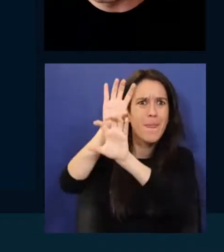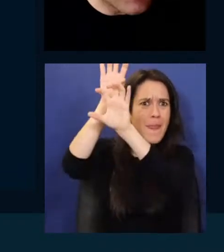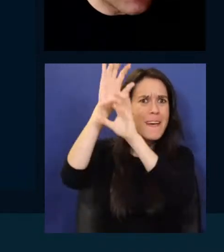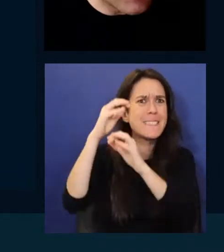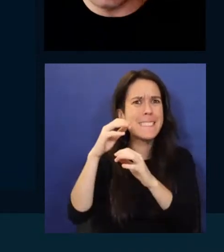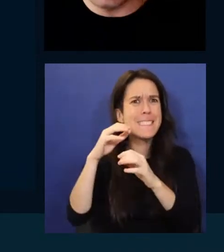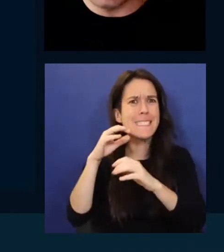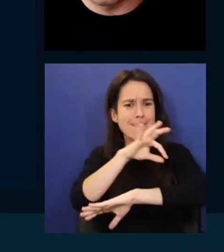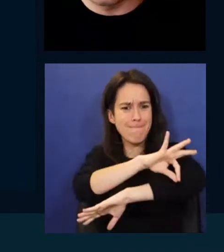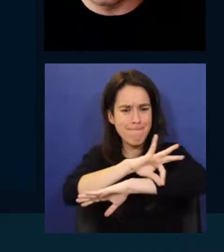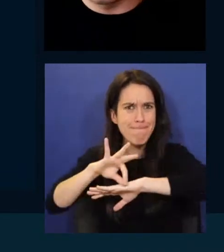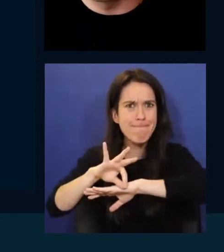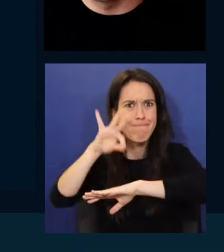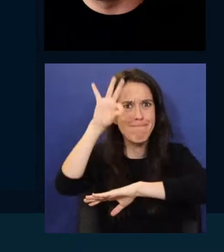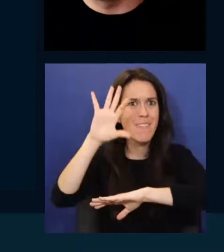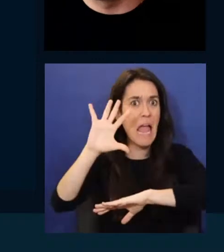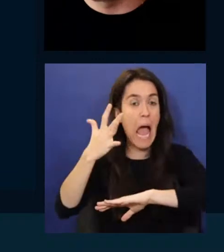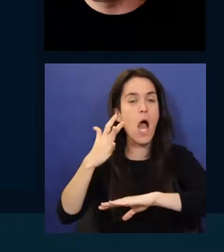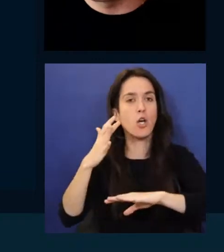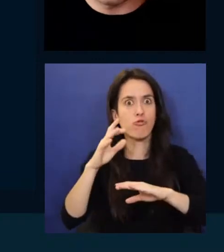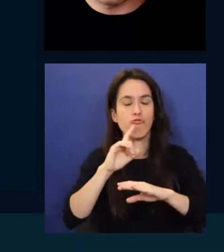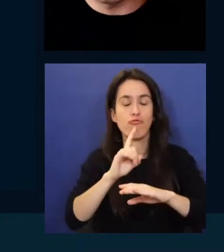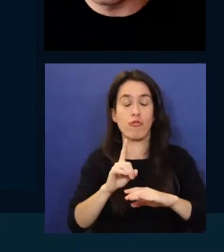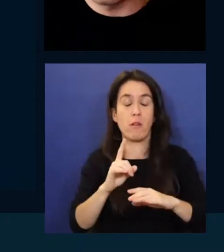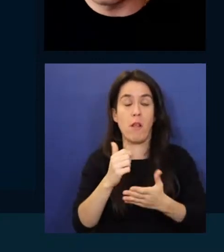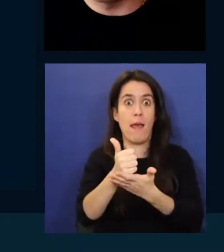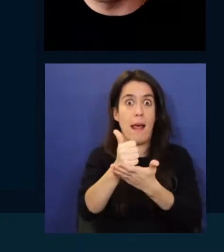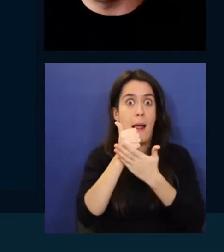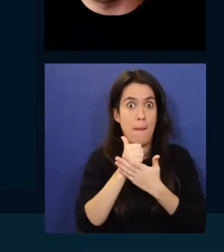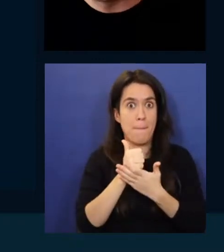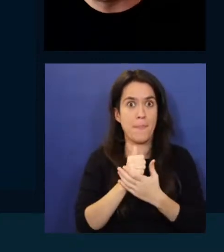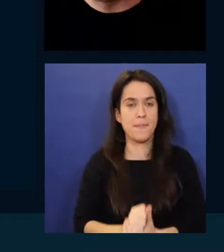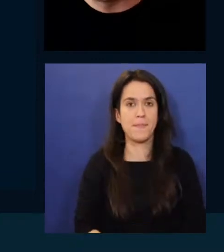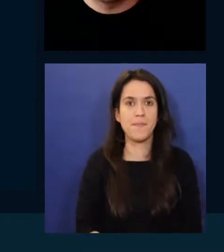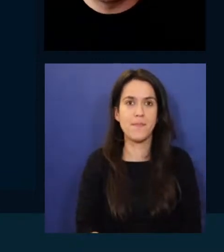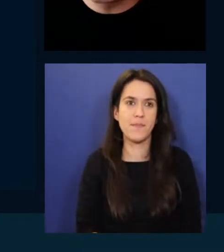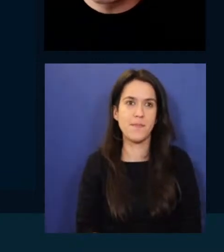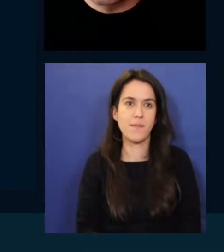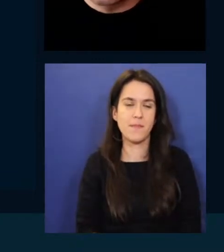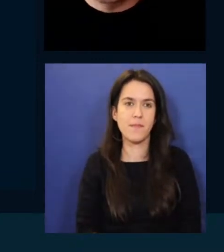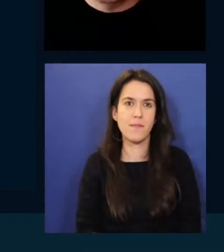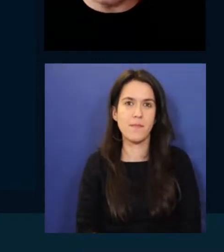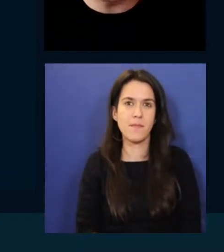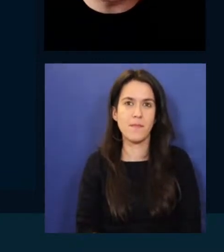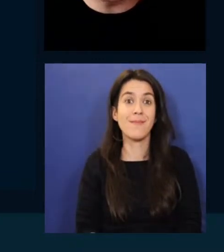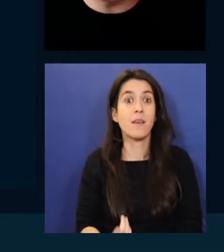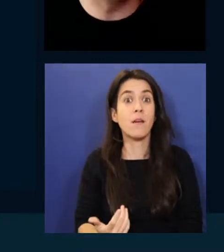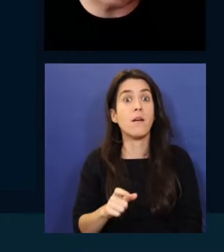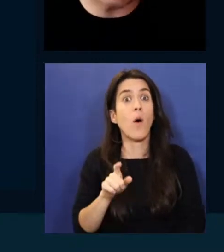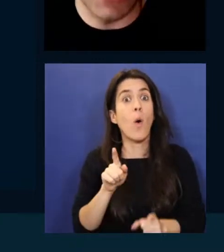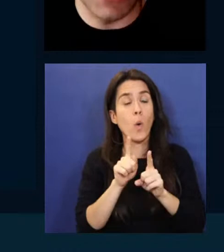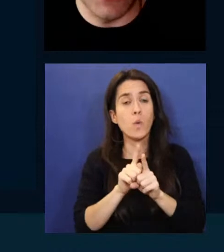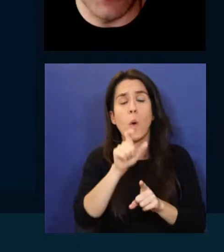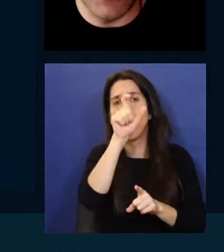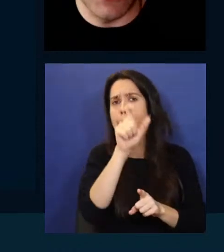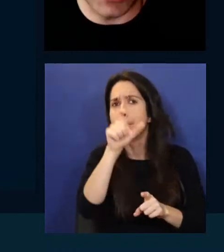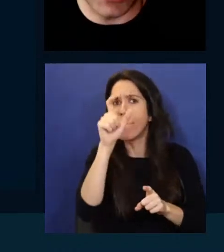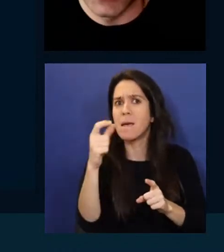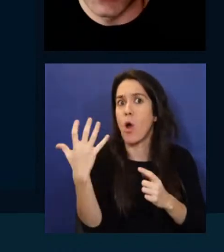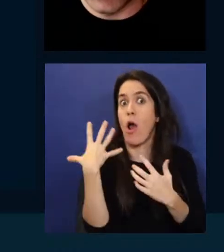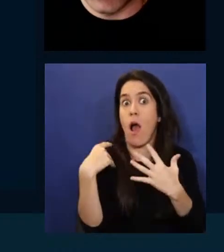disaster recovery solution, which was very, very painful. And they also, more and more, their customers started demanding more real-time,